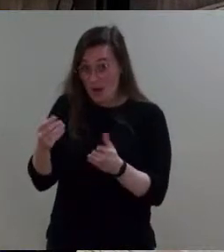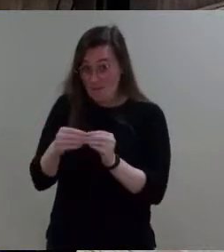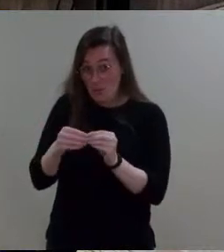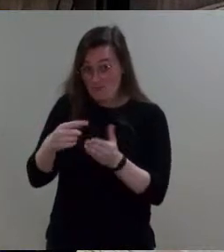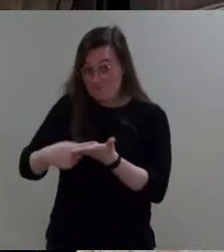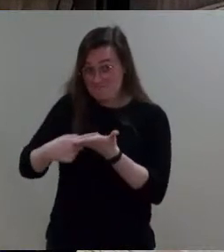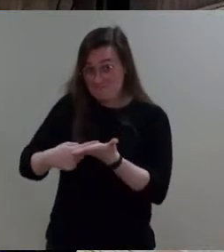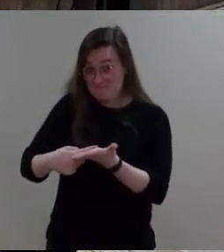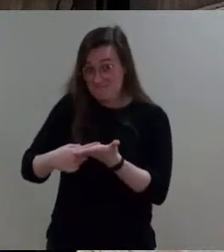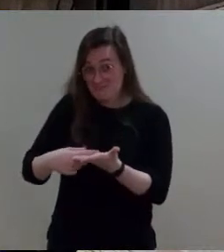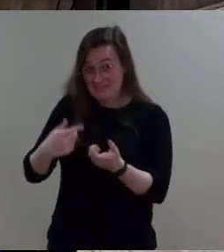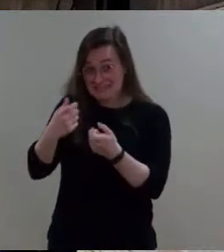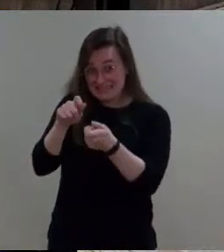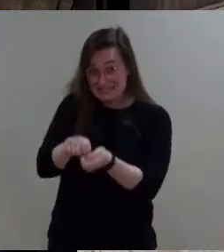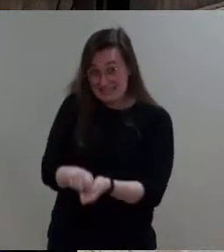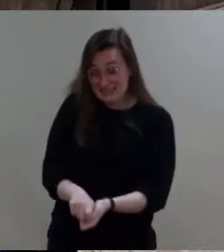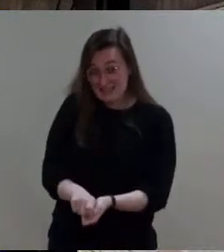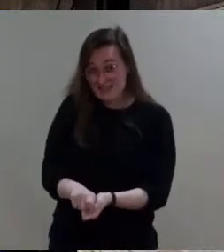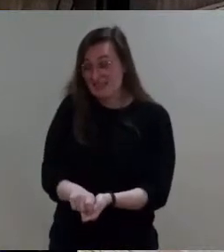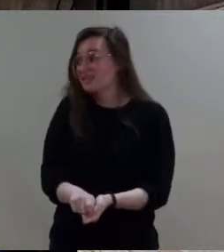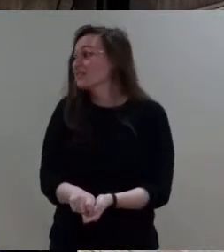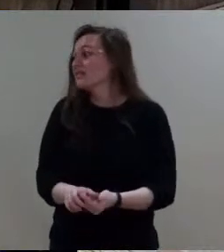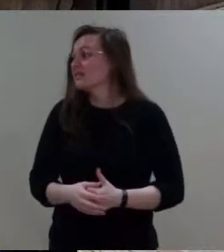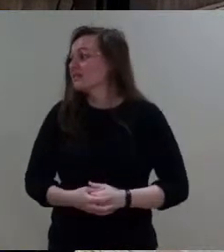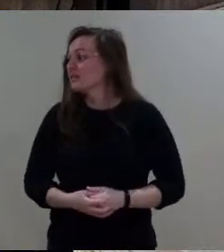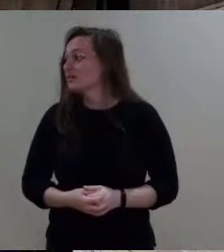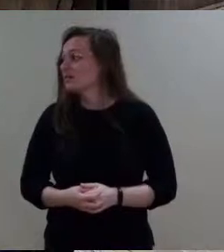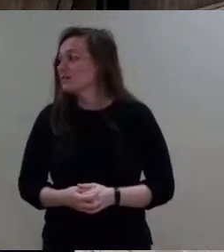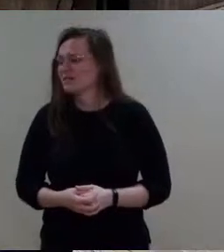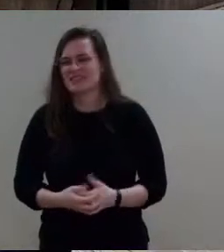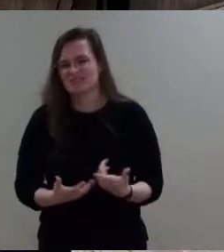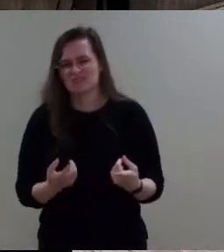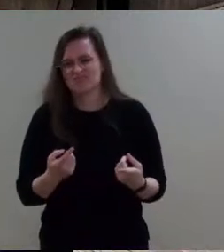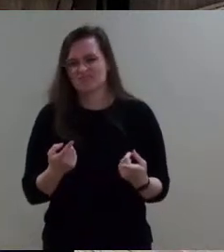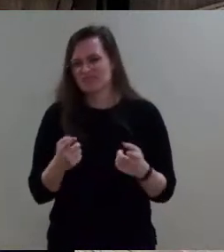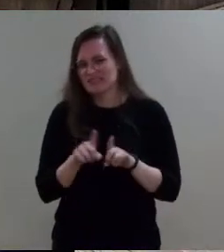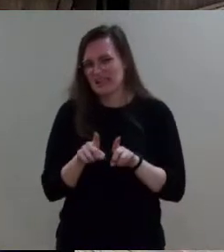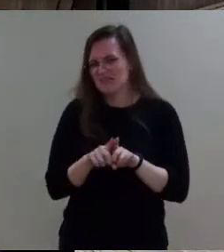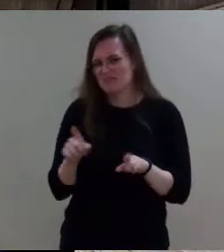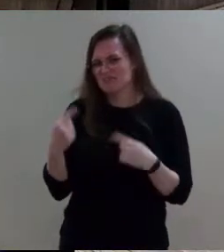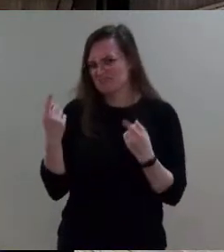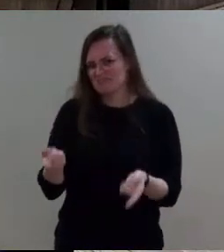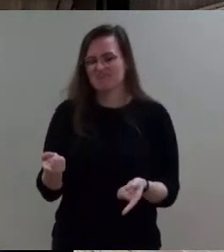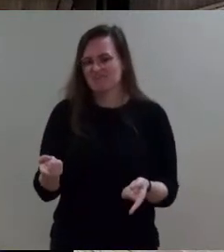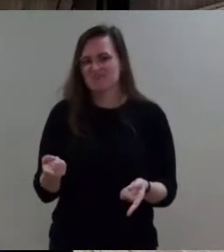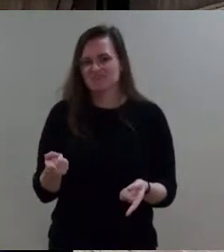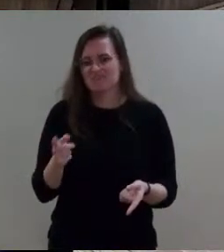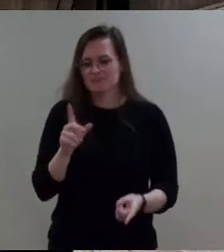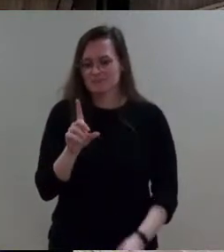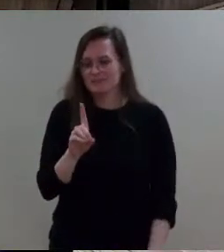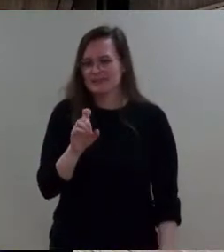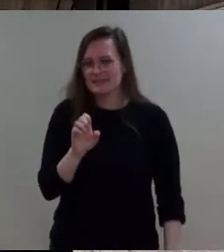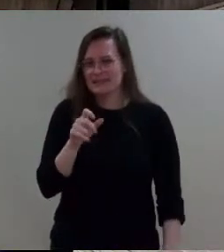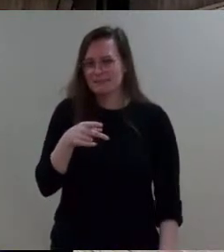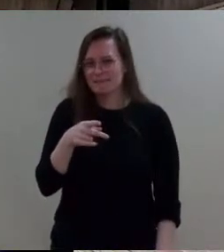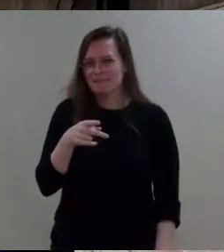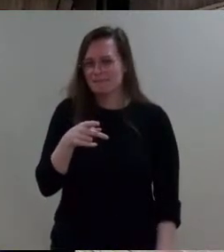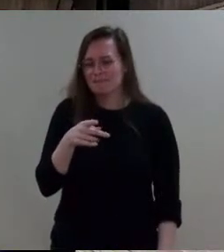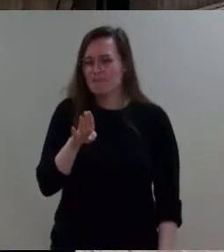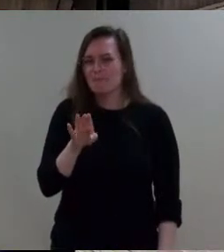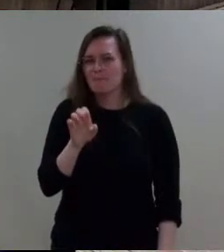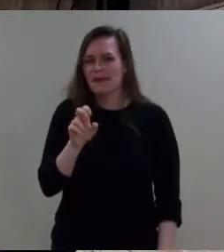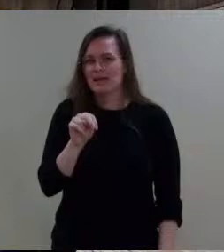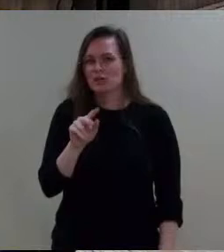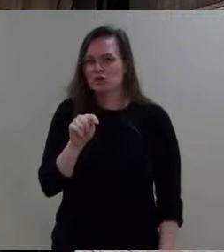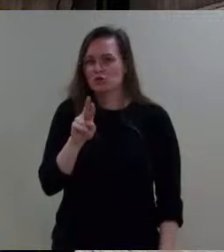go? Your worship, this is fairly routine for debenture. They were previously approved. I wasn't going to